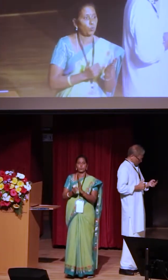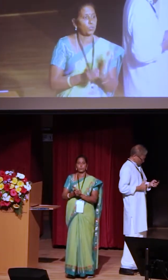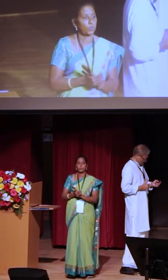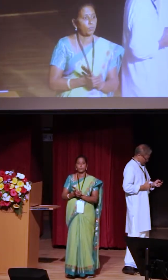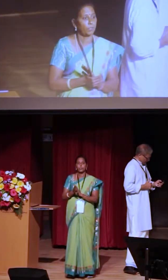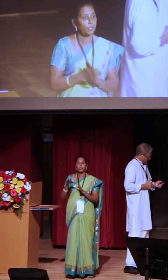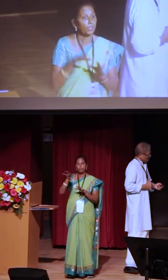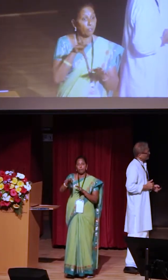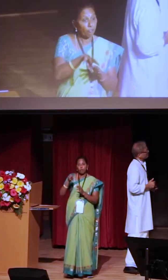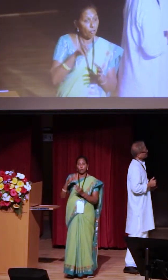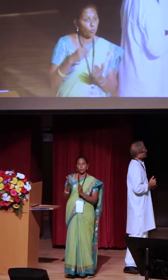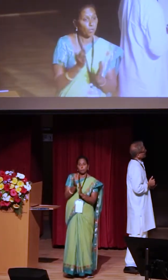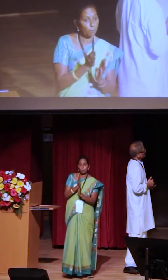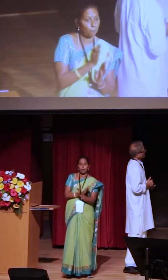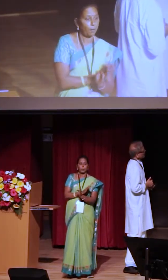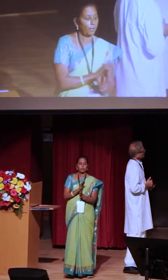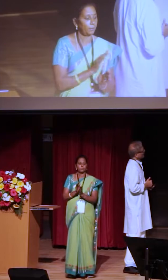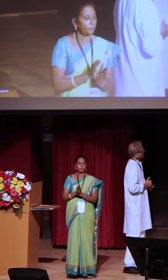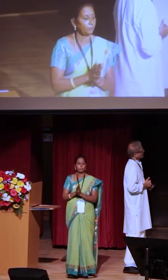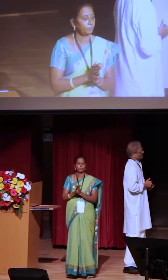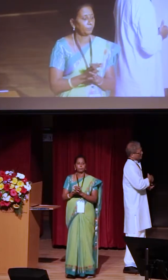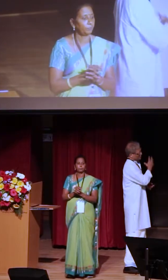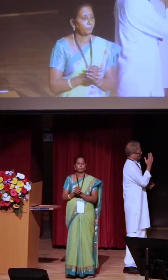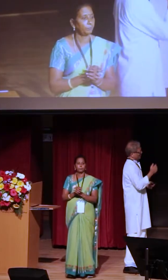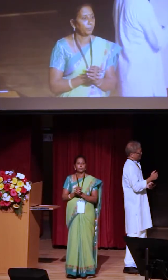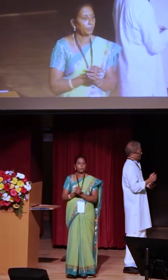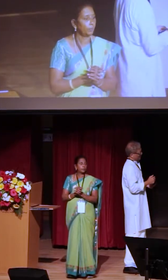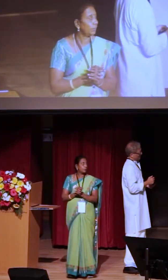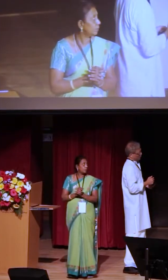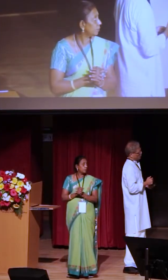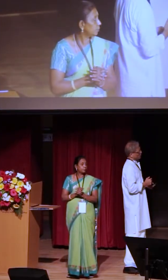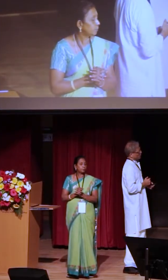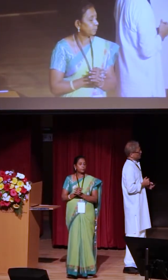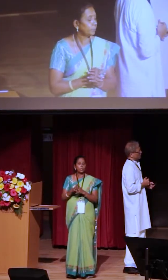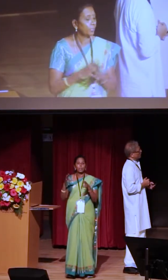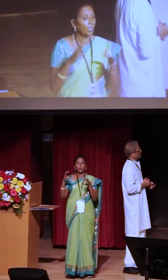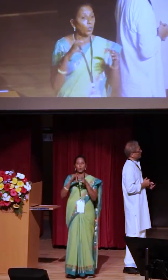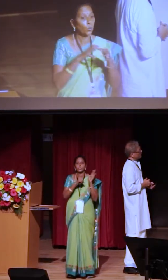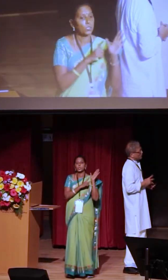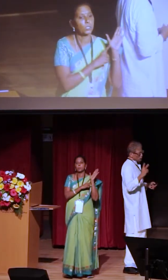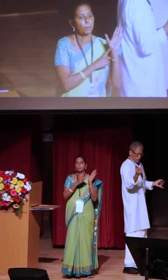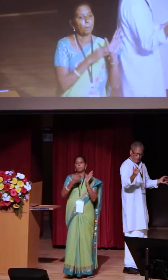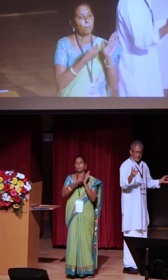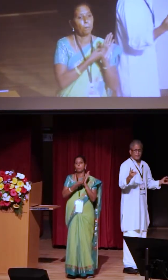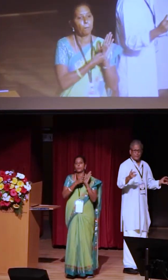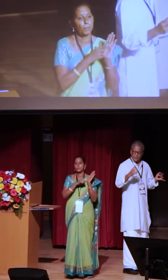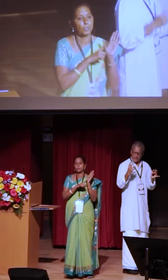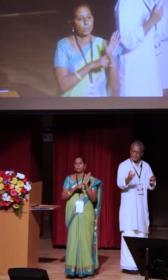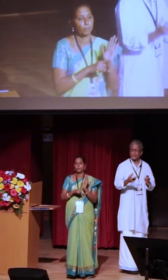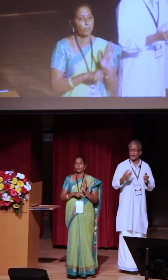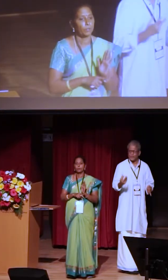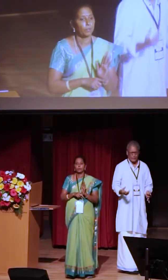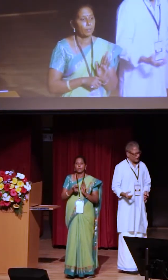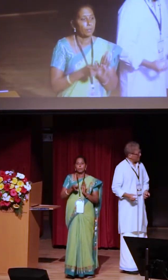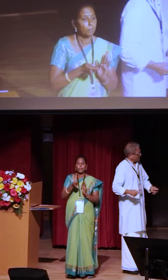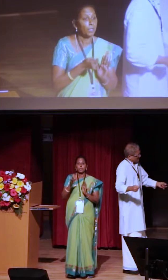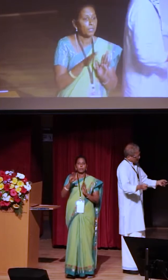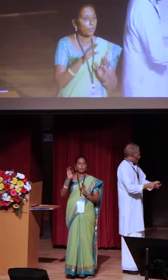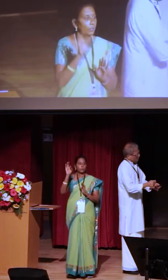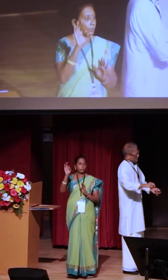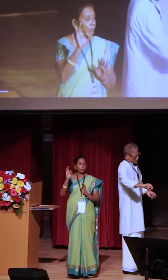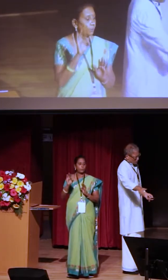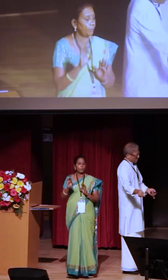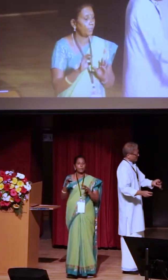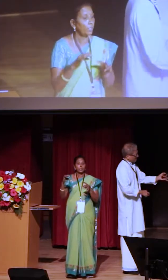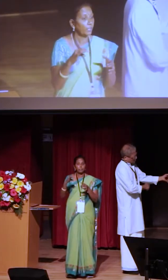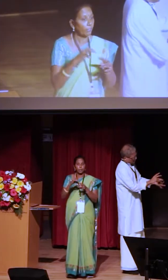we found out that, this is another closer picture of kids 2 at a time. So pairs are always good. They